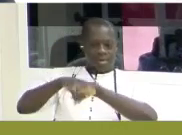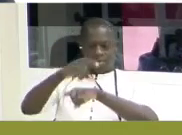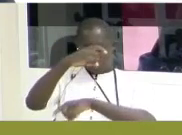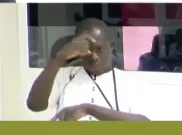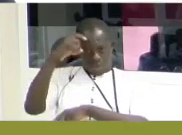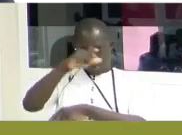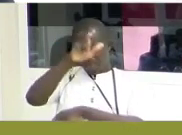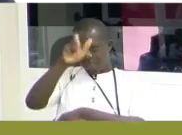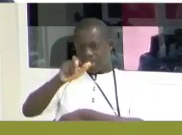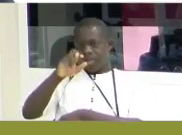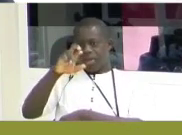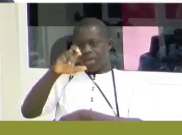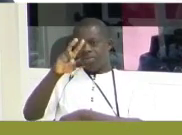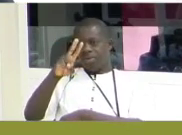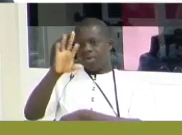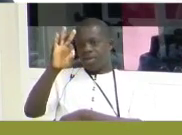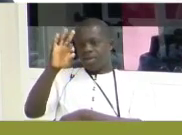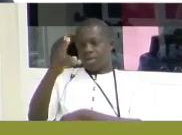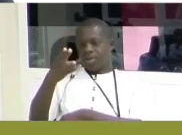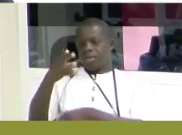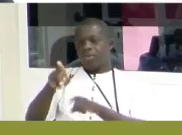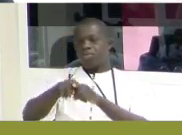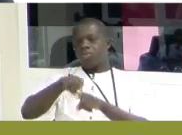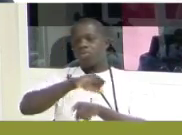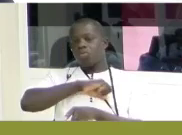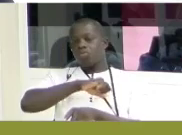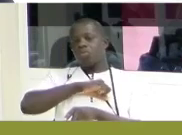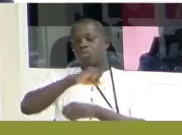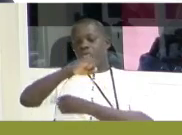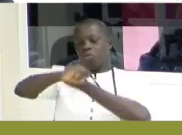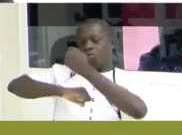And his wife, when I was working there, his wife was a theater nurse